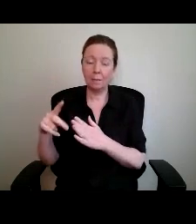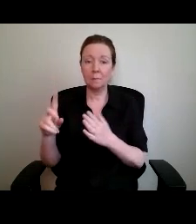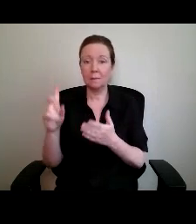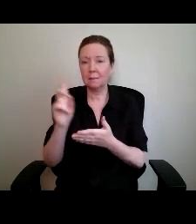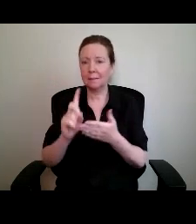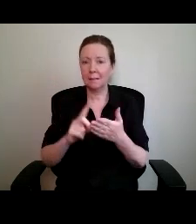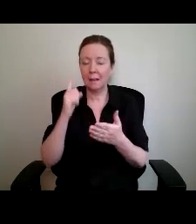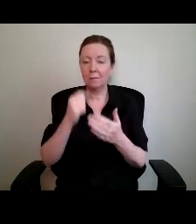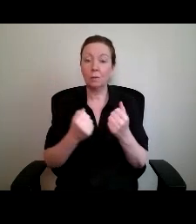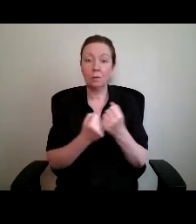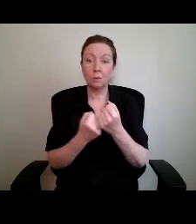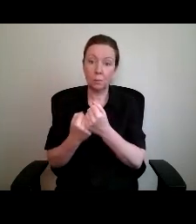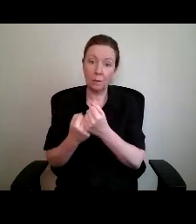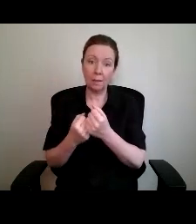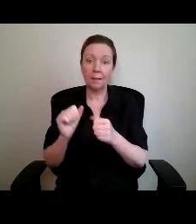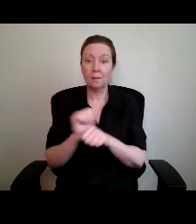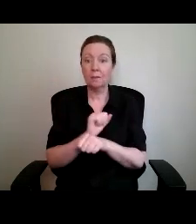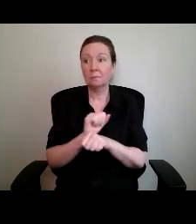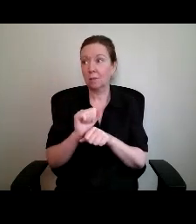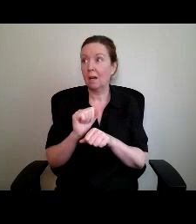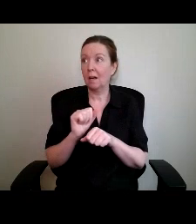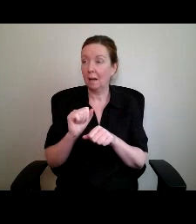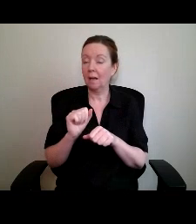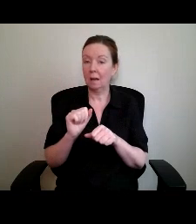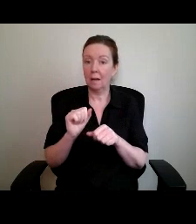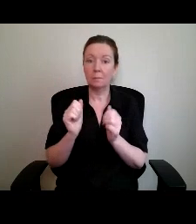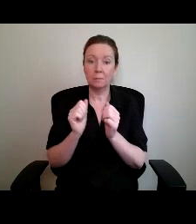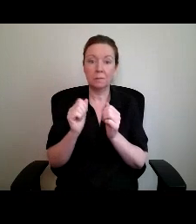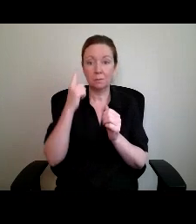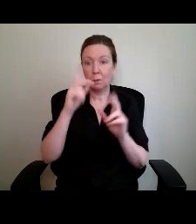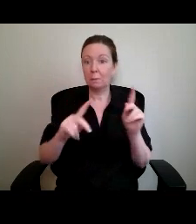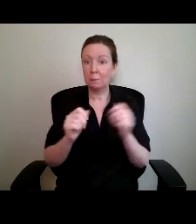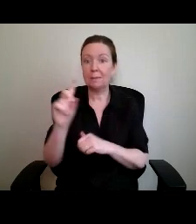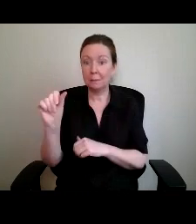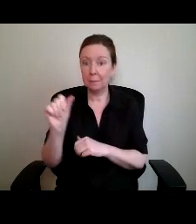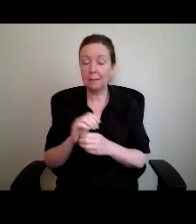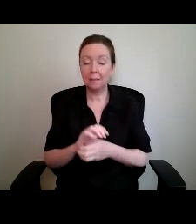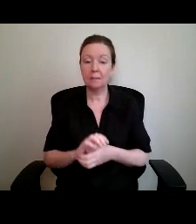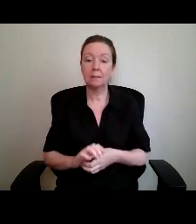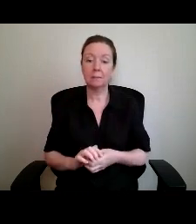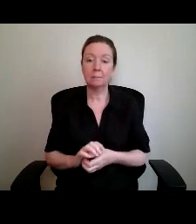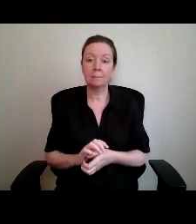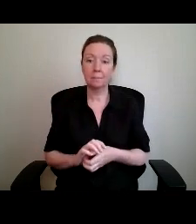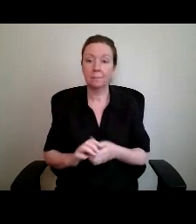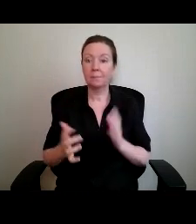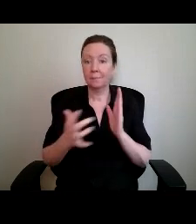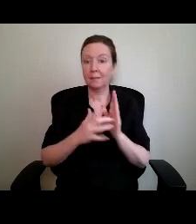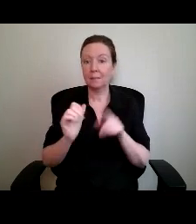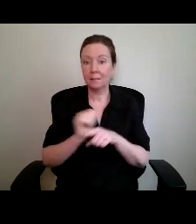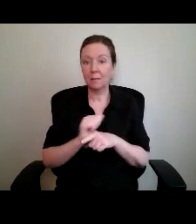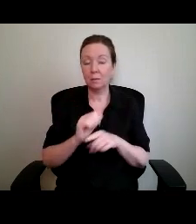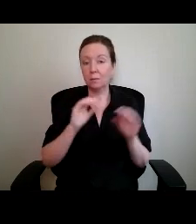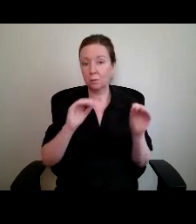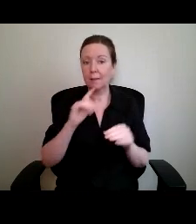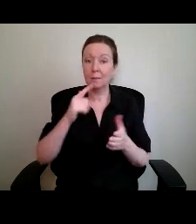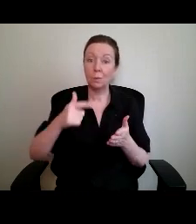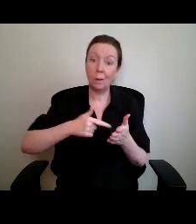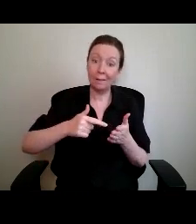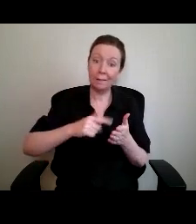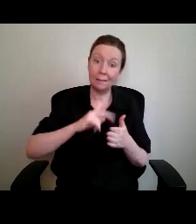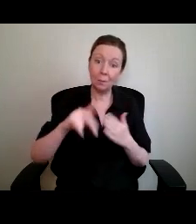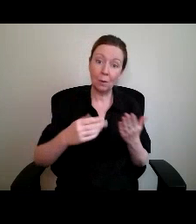for supporting job seekers with disabilities in technical training. So there's a welding program